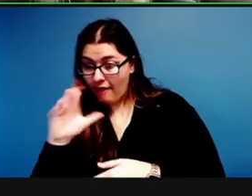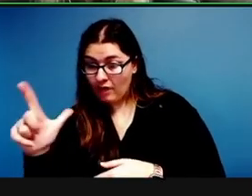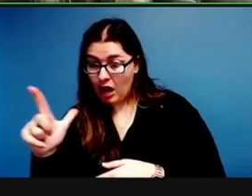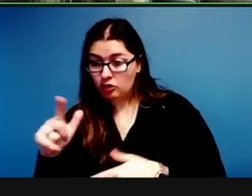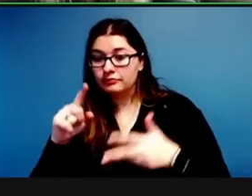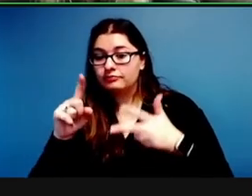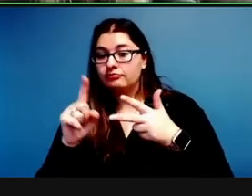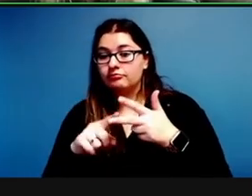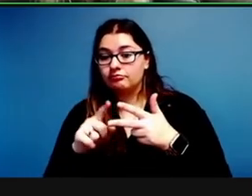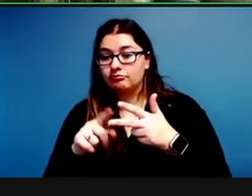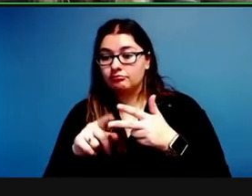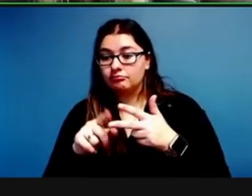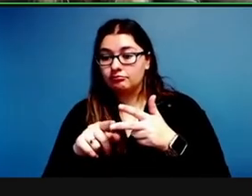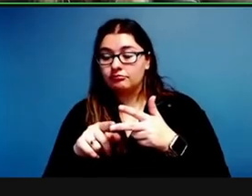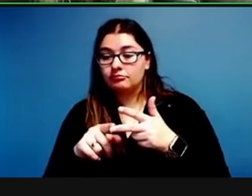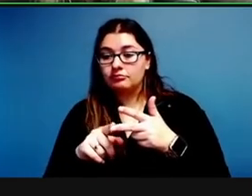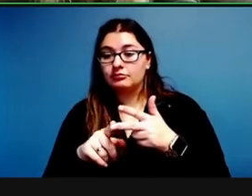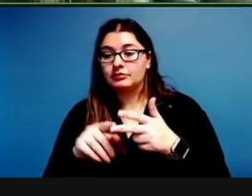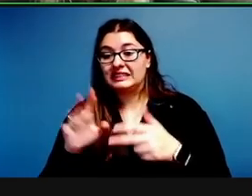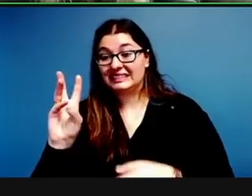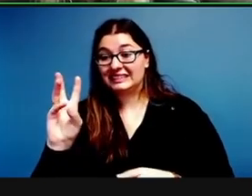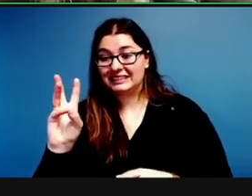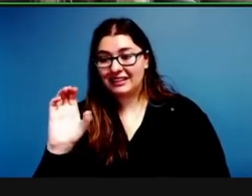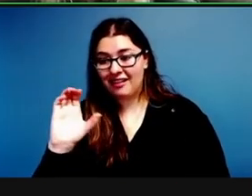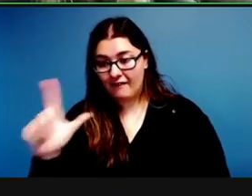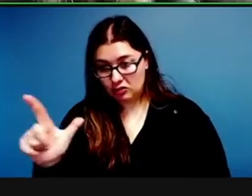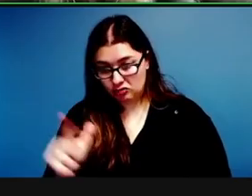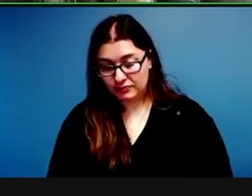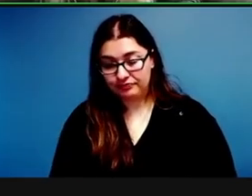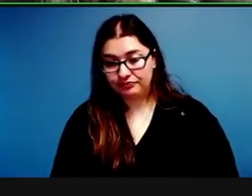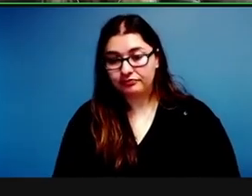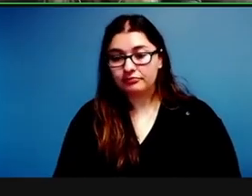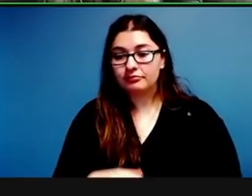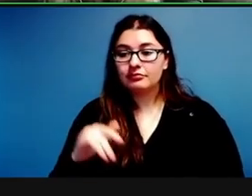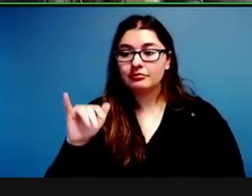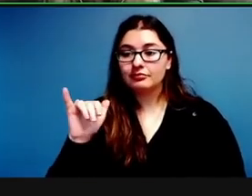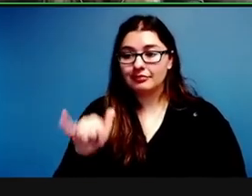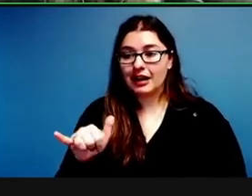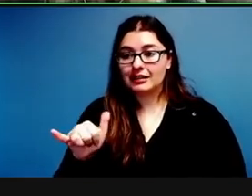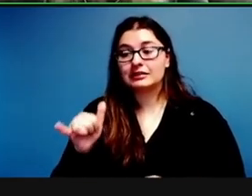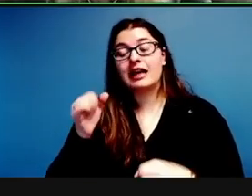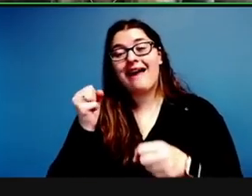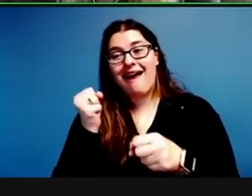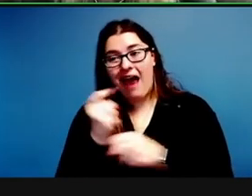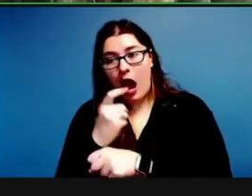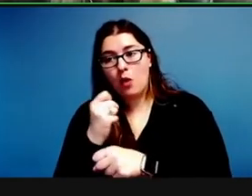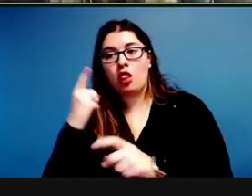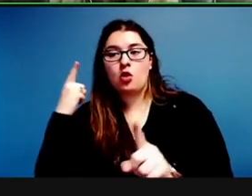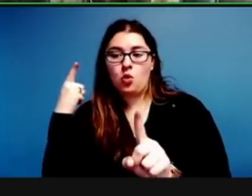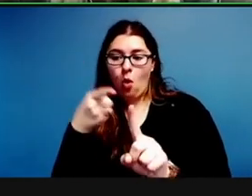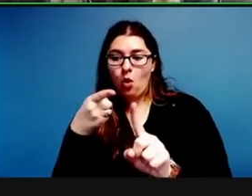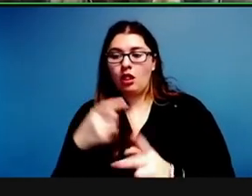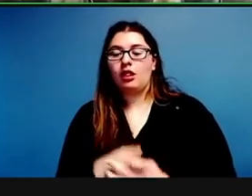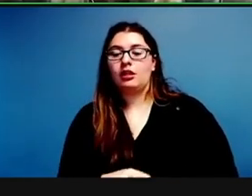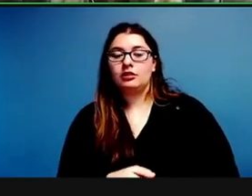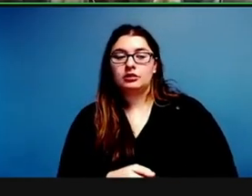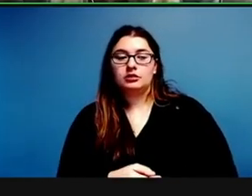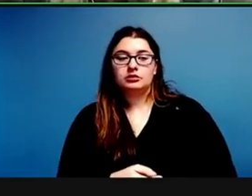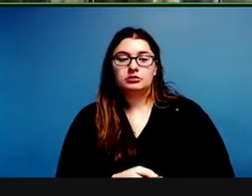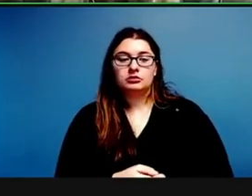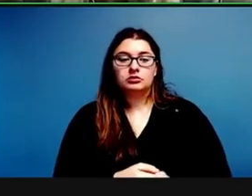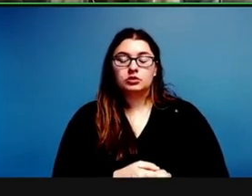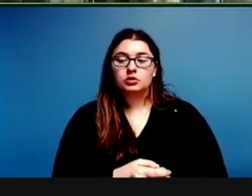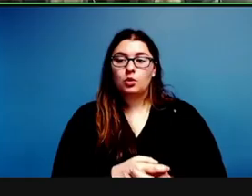the last objective, there's 6 classifiers, and that's actually our annual goal. So